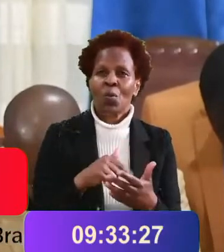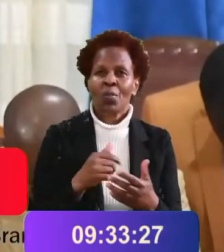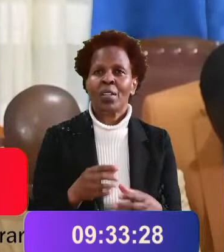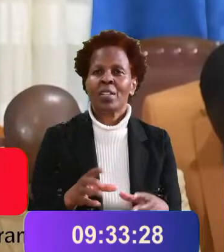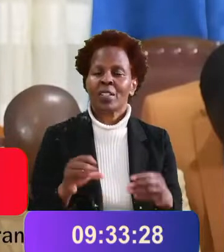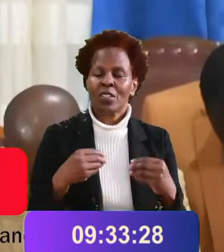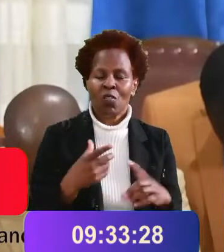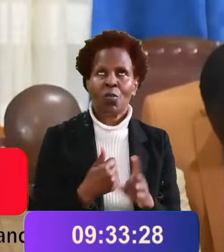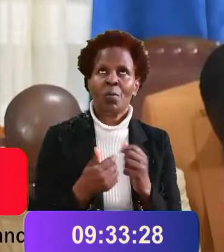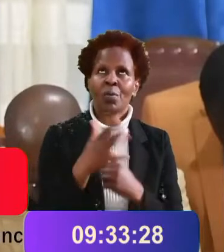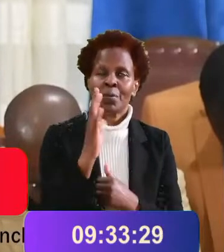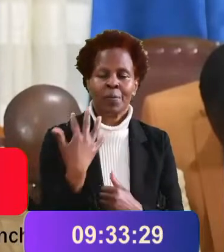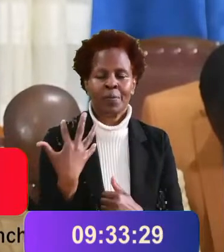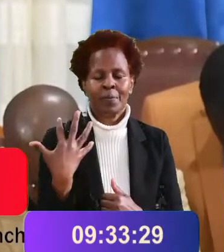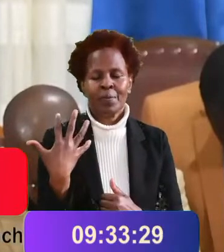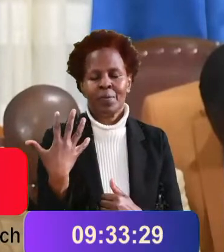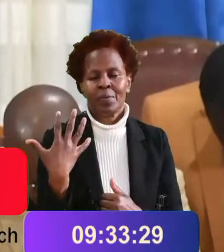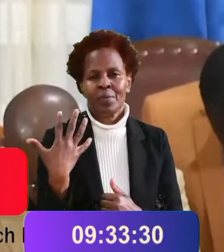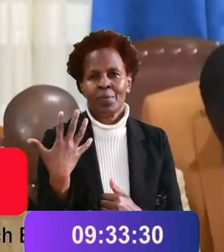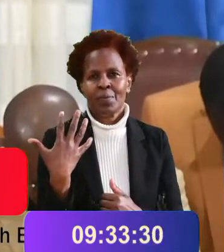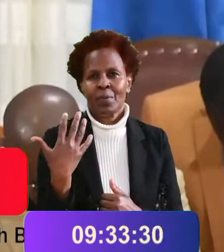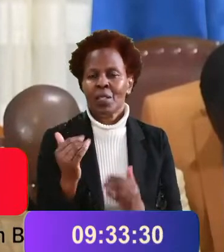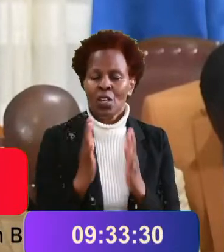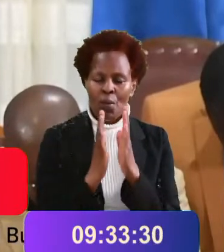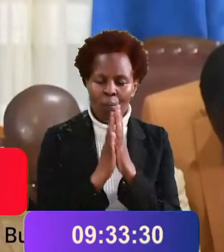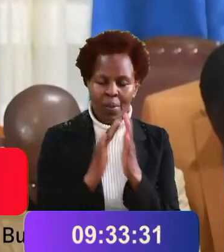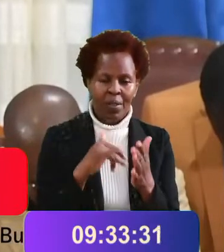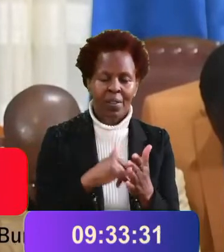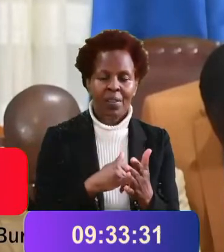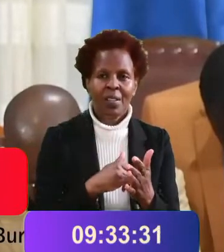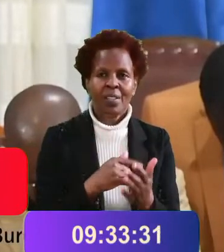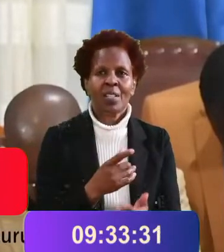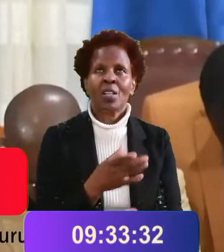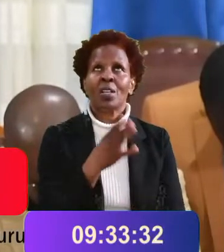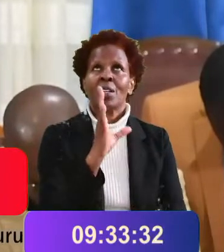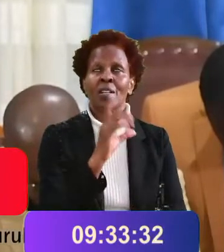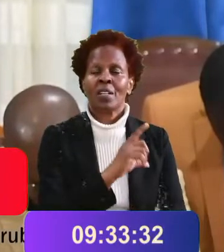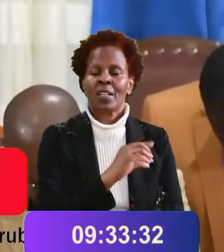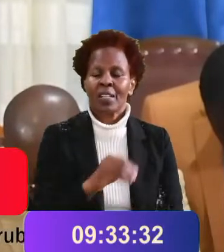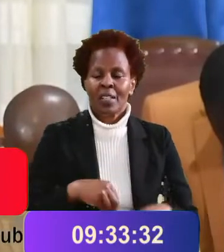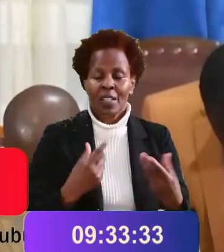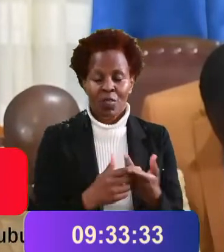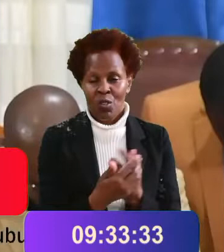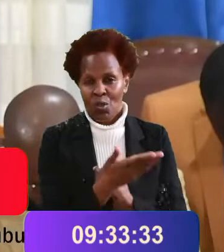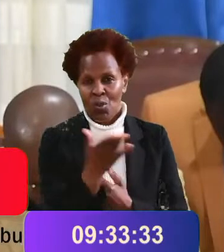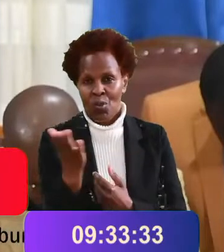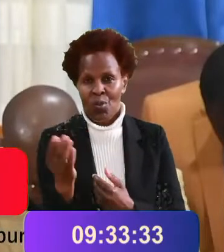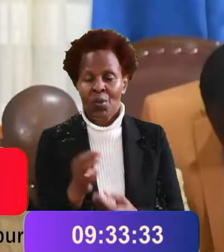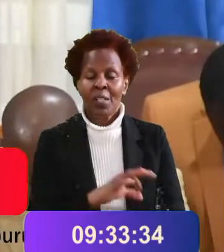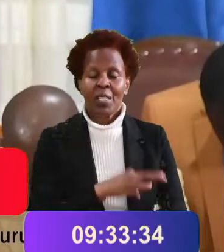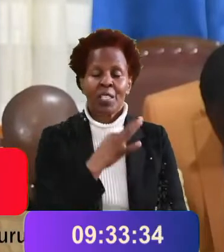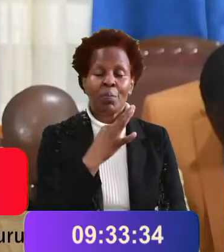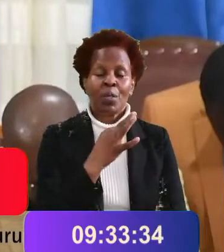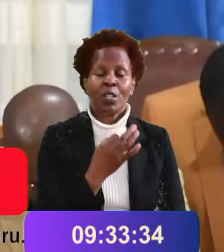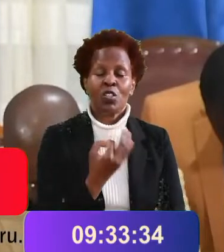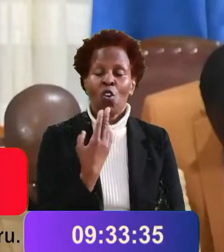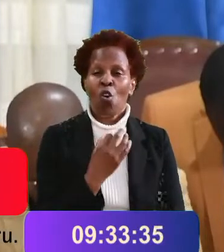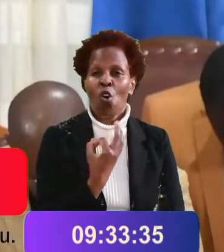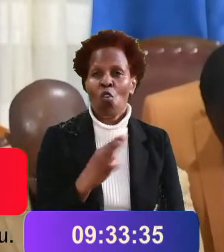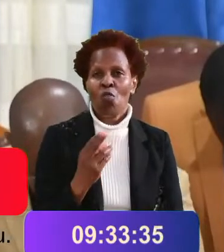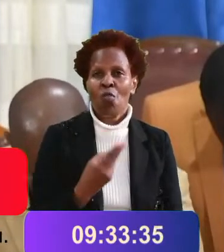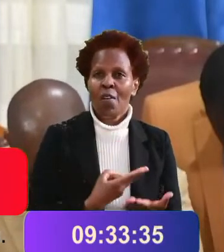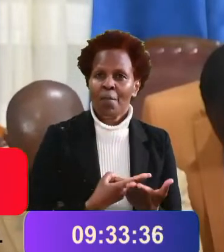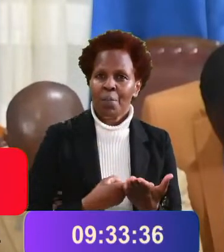hand. And I pray, O God, that you shall give them a spirit of pure